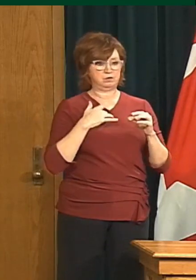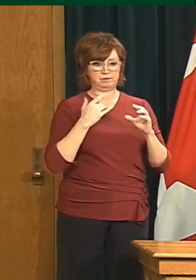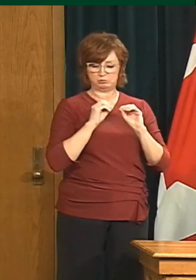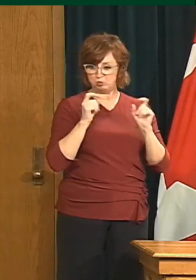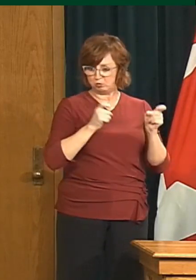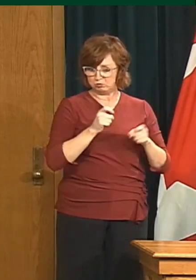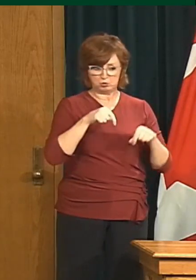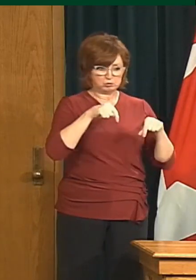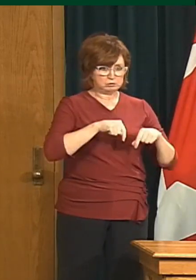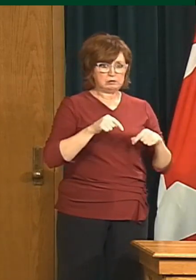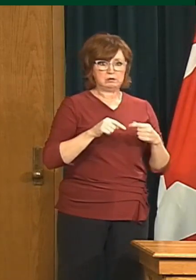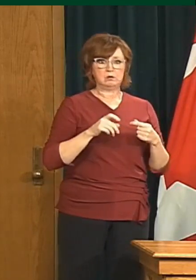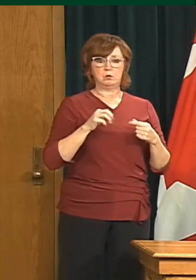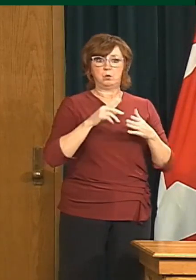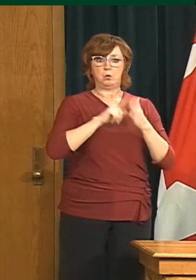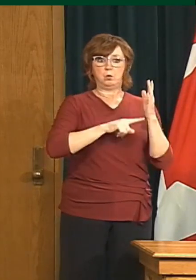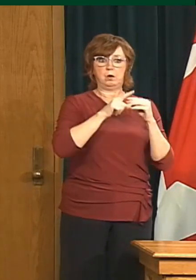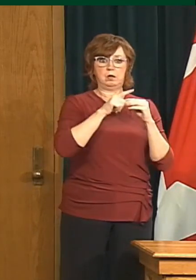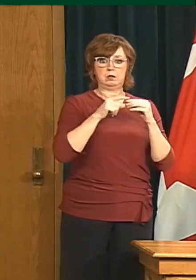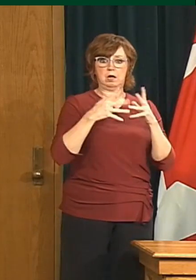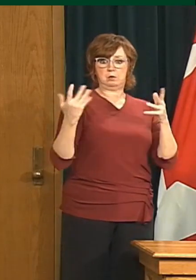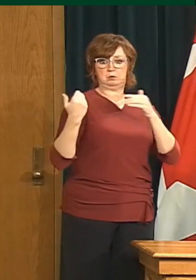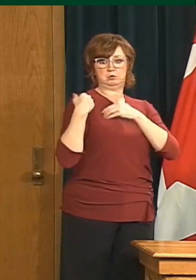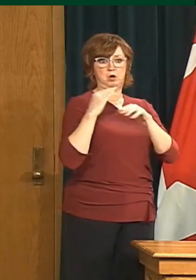And to what extent should you be held accountable?